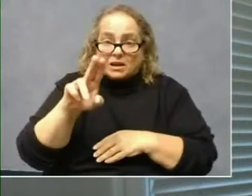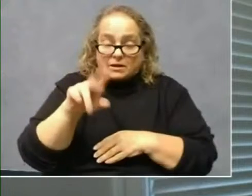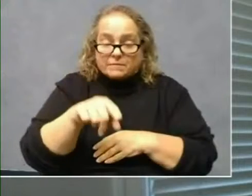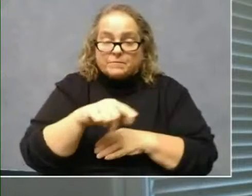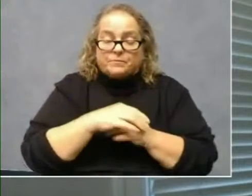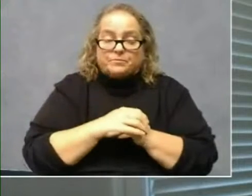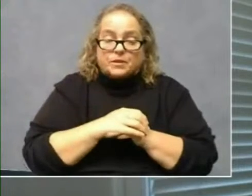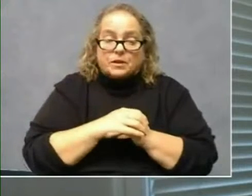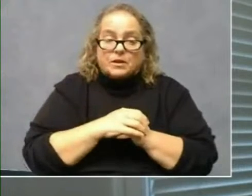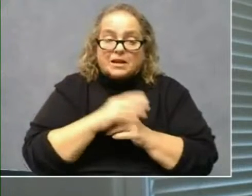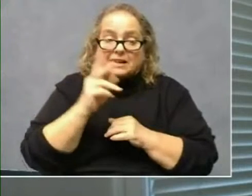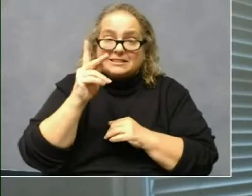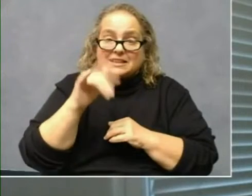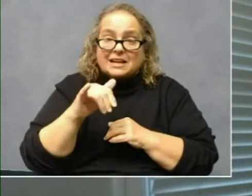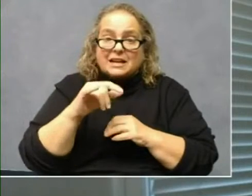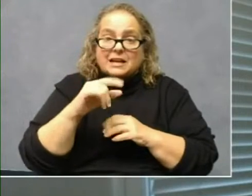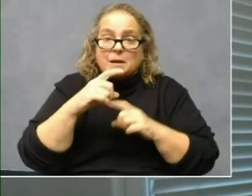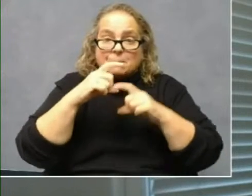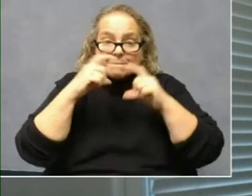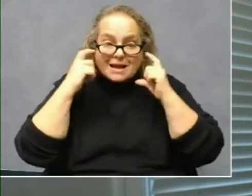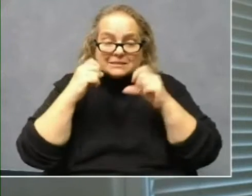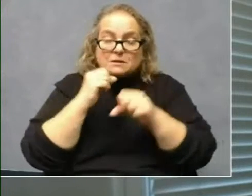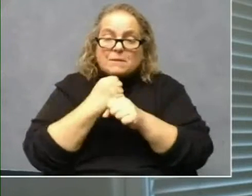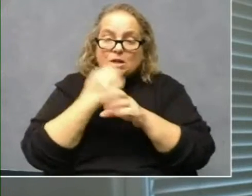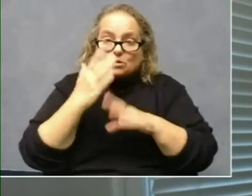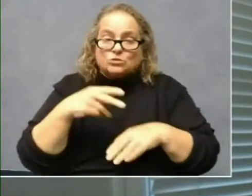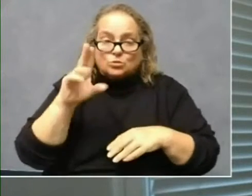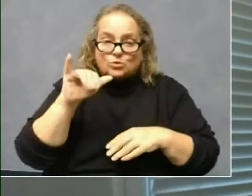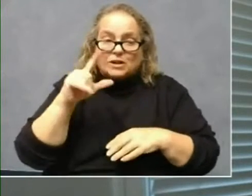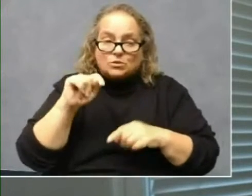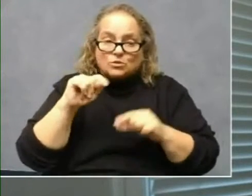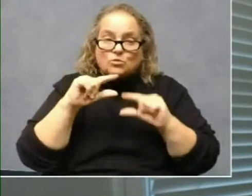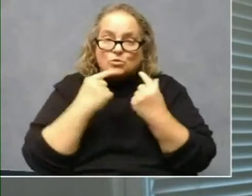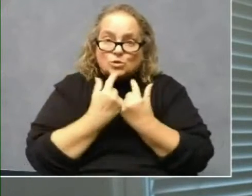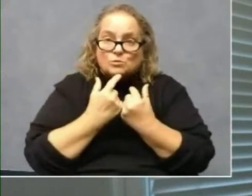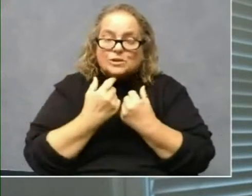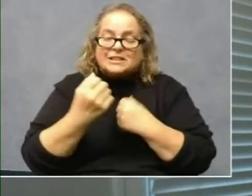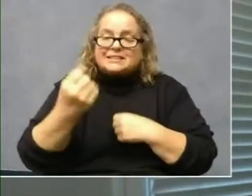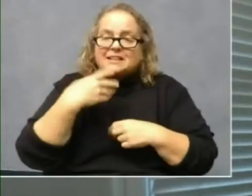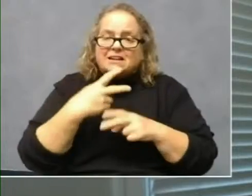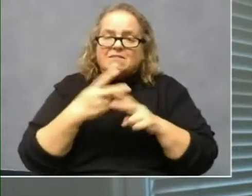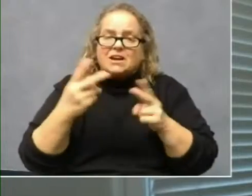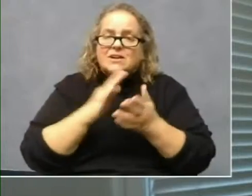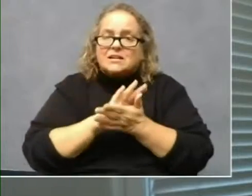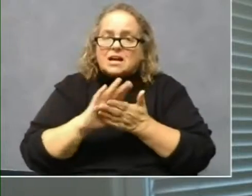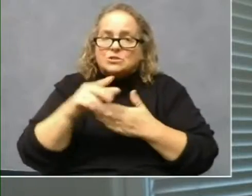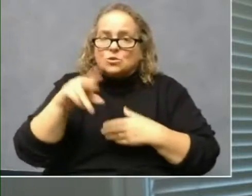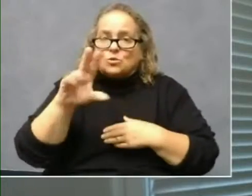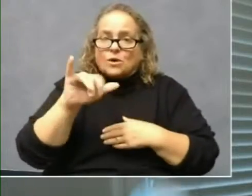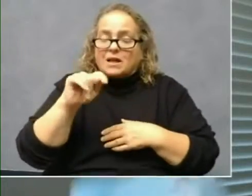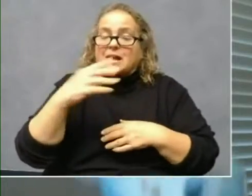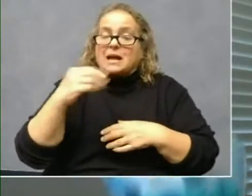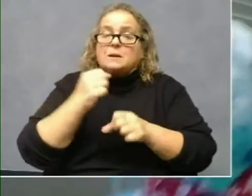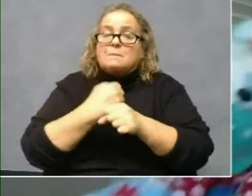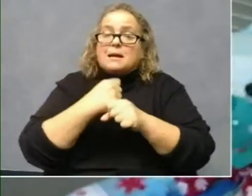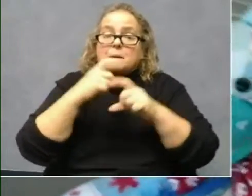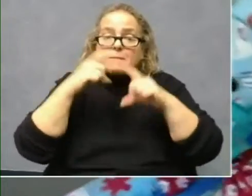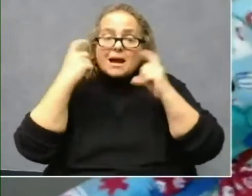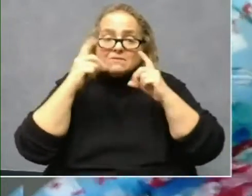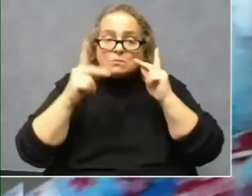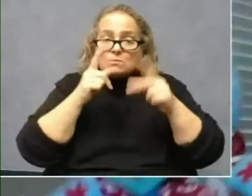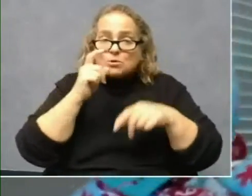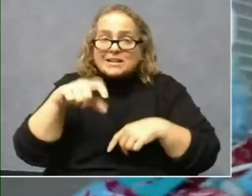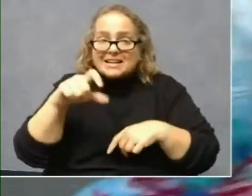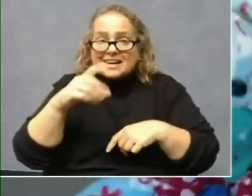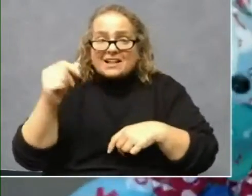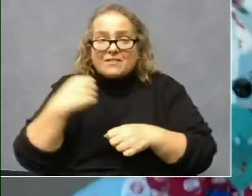Kentucky Mask Makers Quilt, I think, group, sent a very nice quilt and are making masks for people who need them. And they had